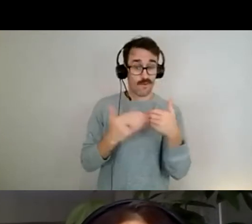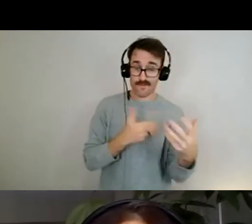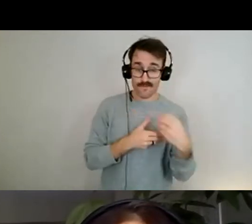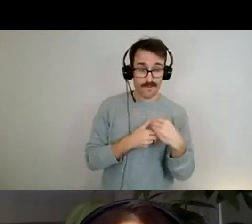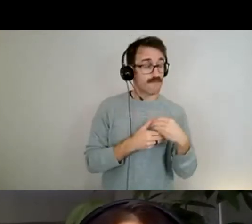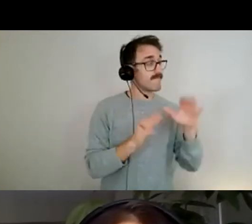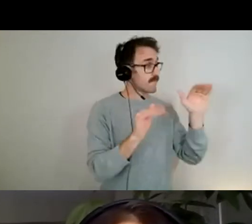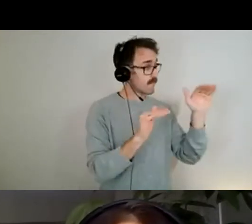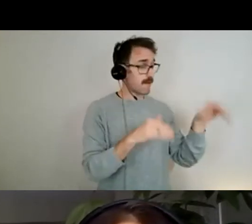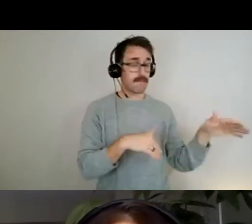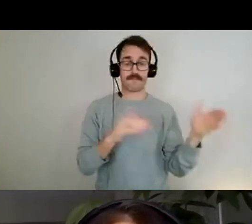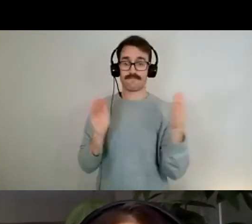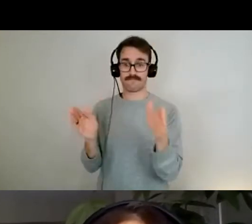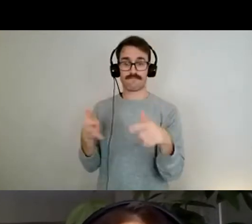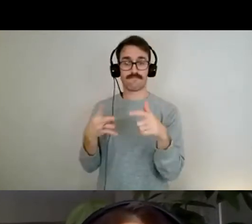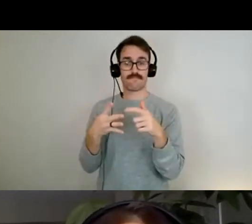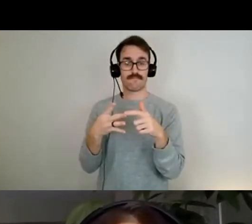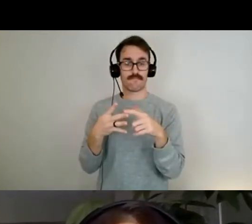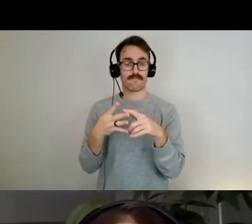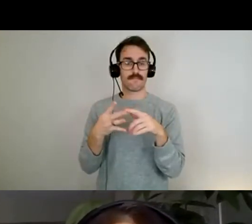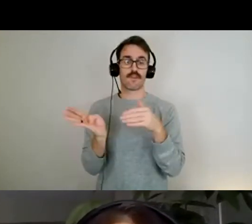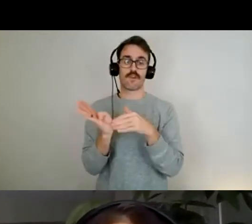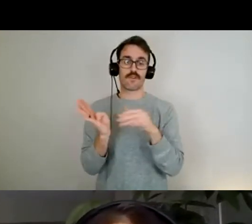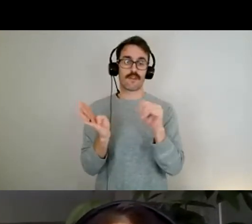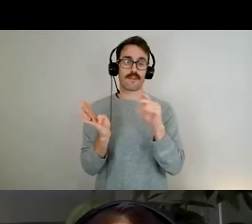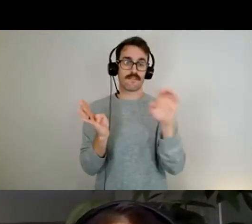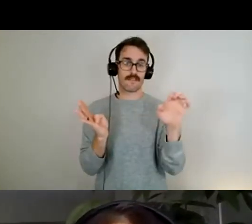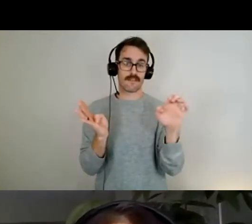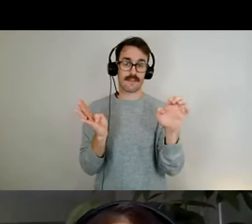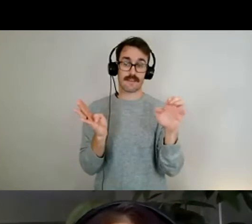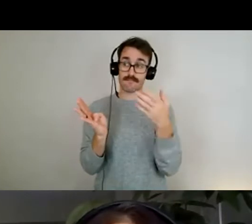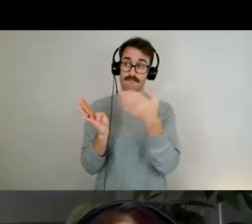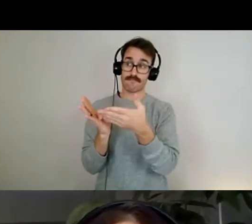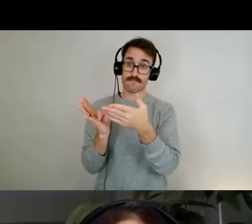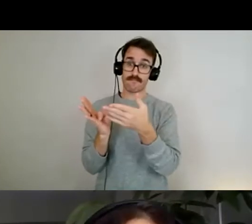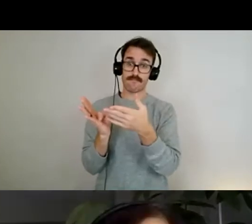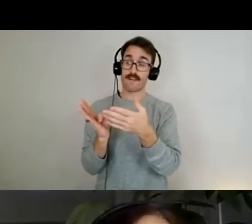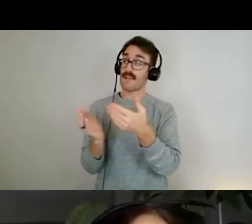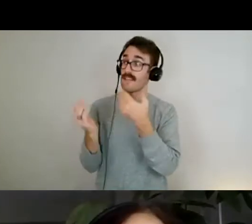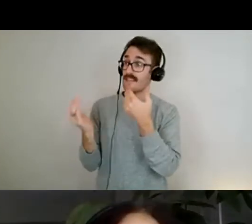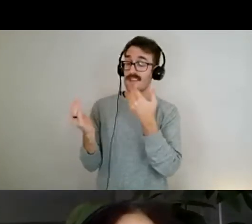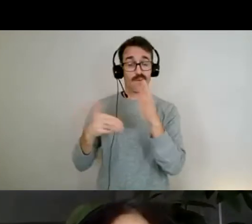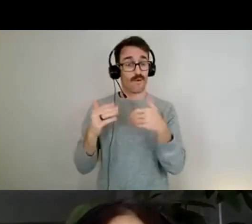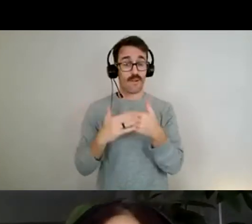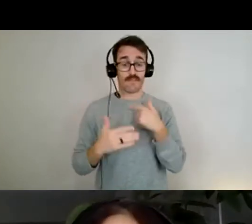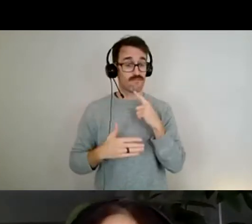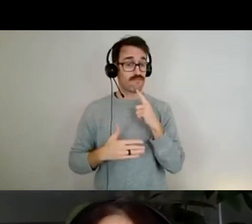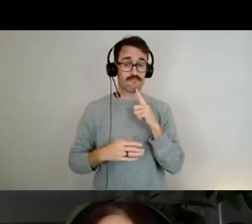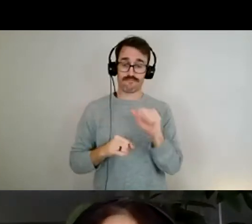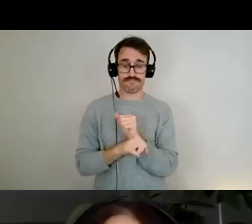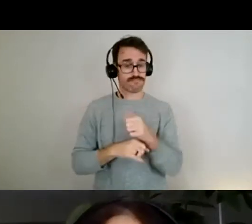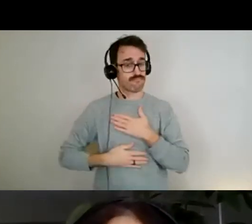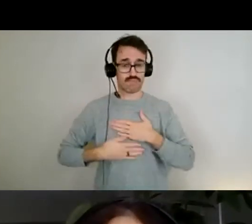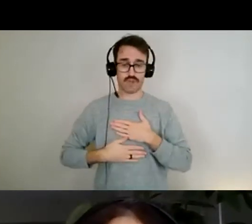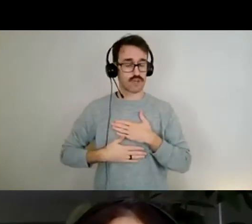Dr. Yaffe? Thank you. I appreciate the